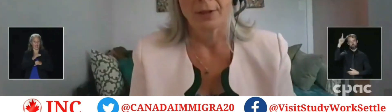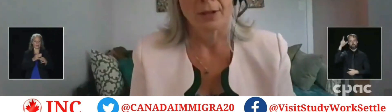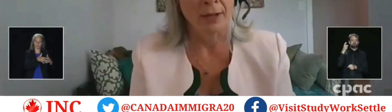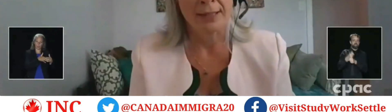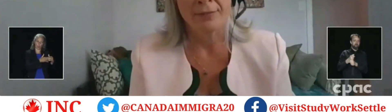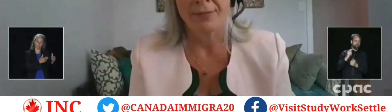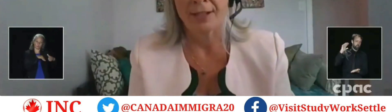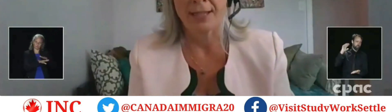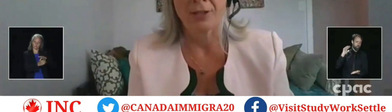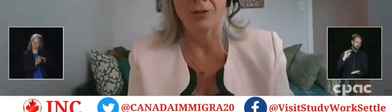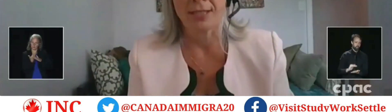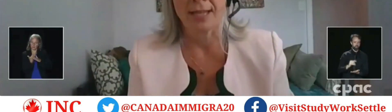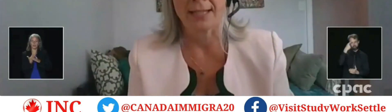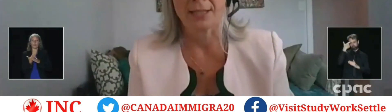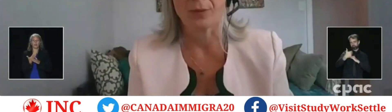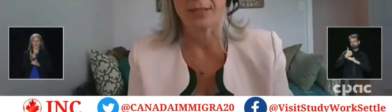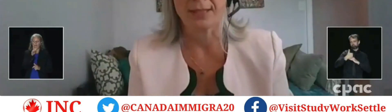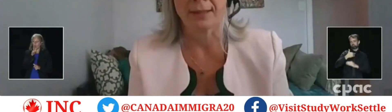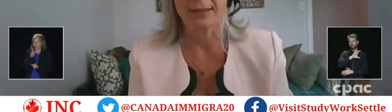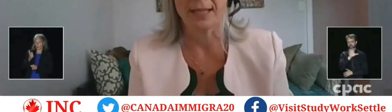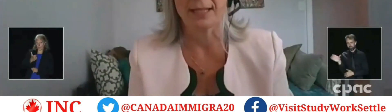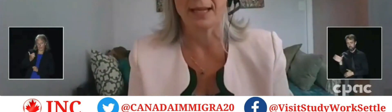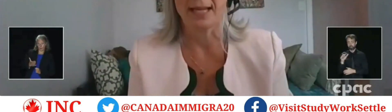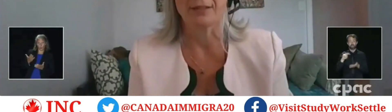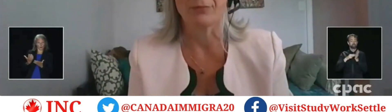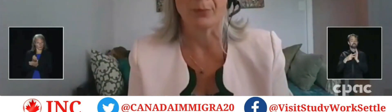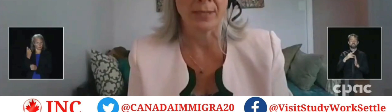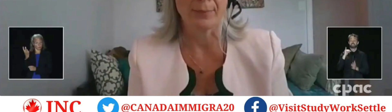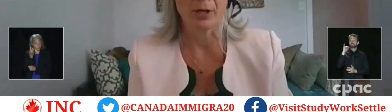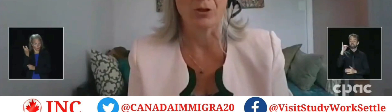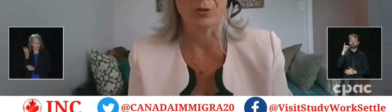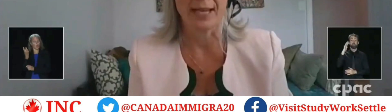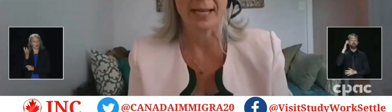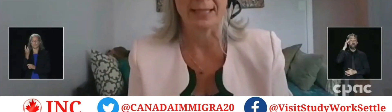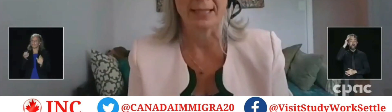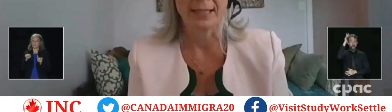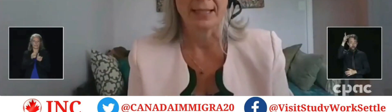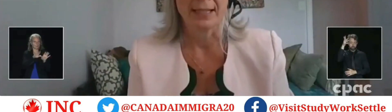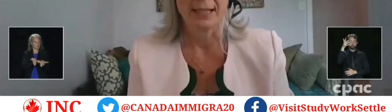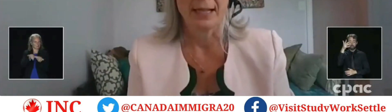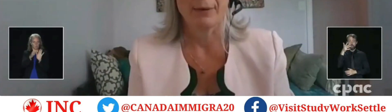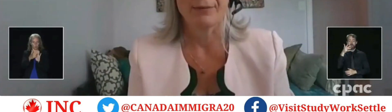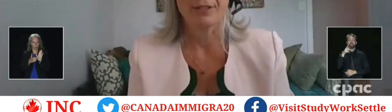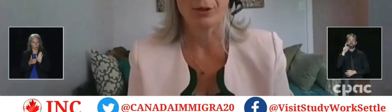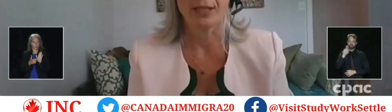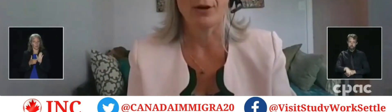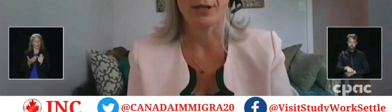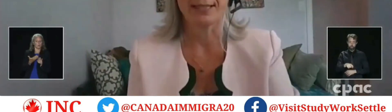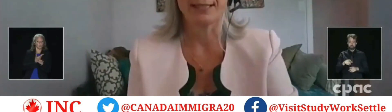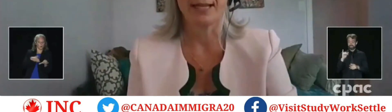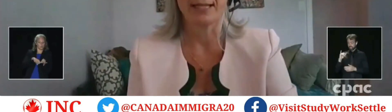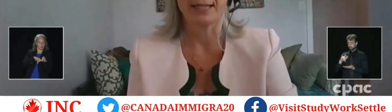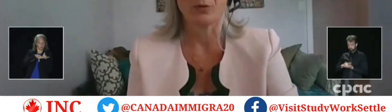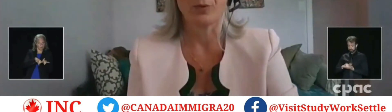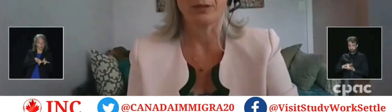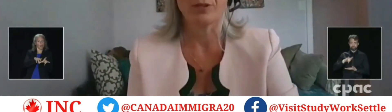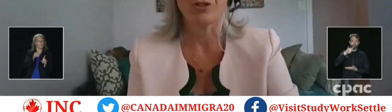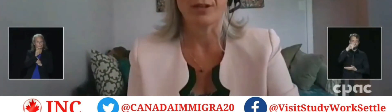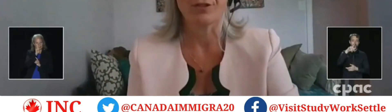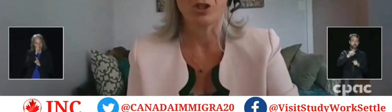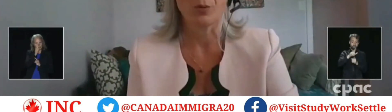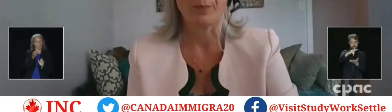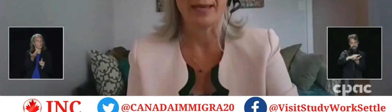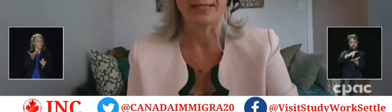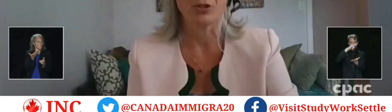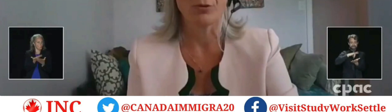travelers, regardless of vaccination status, will still need a negative pre-departure test. However, starting August 9th, we